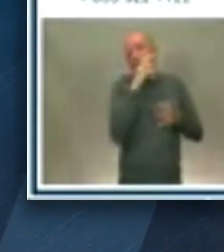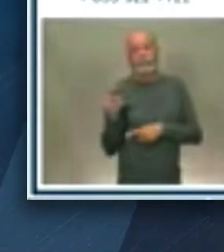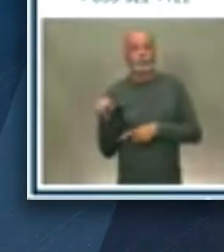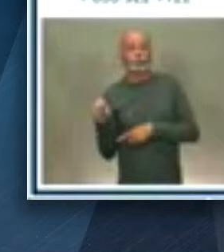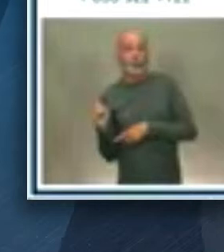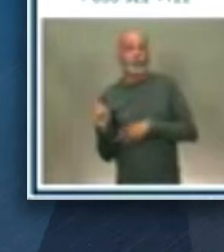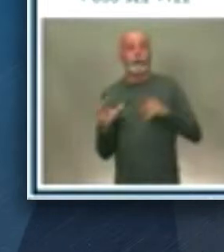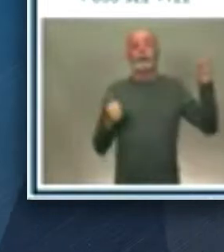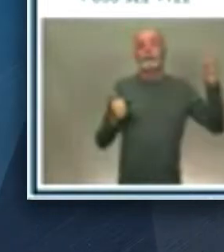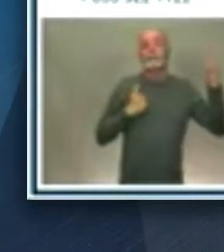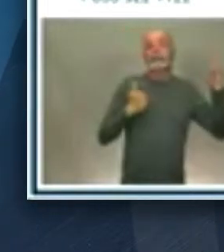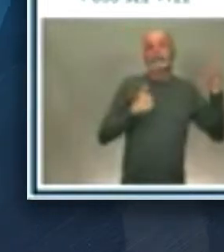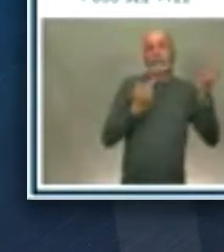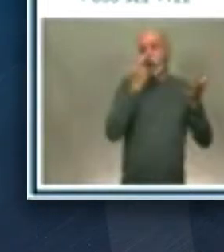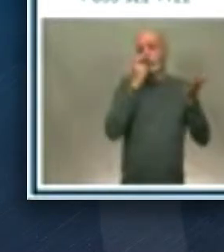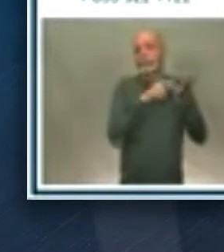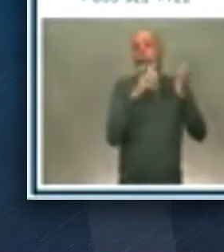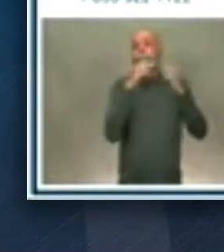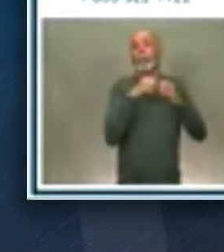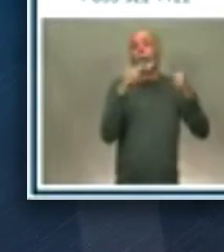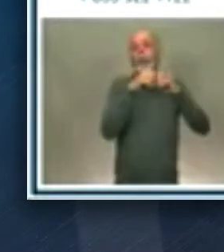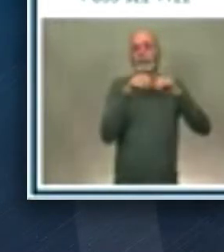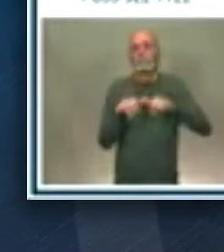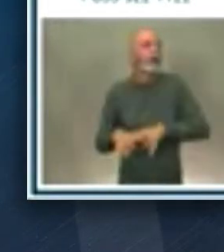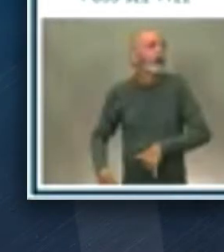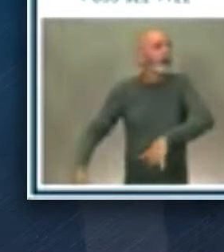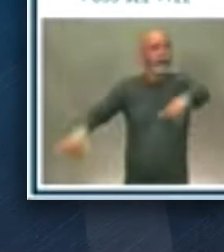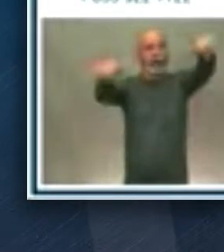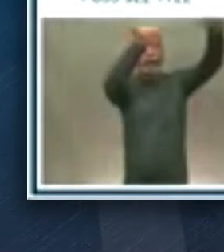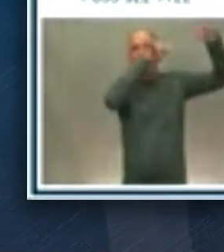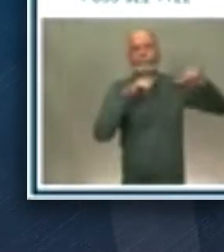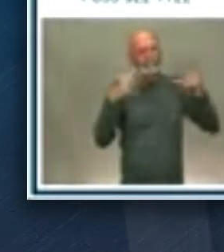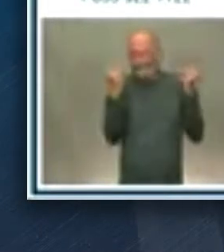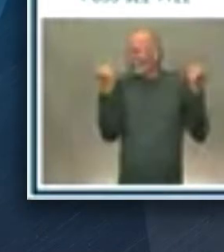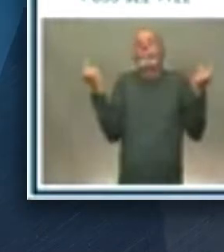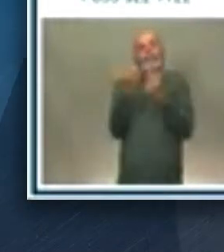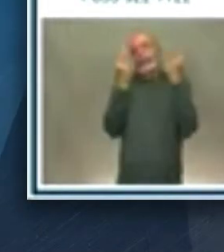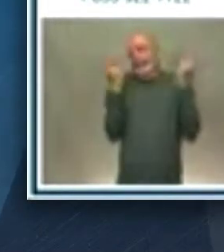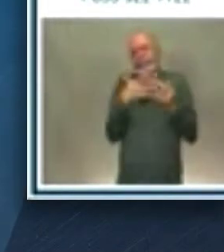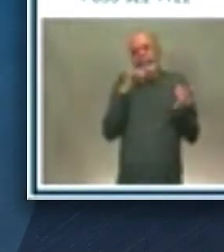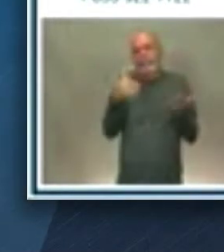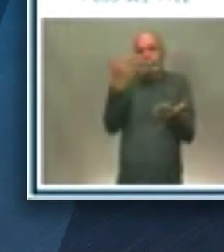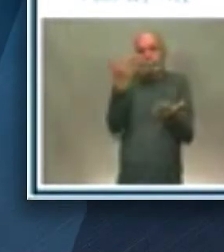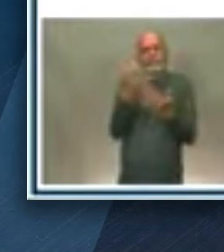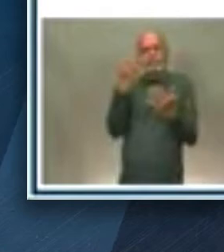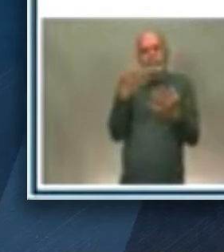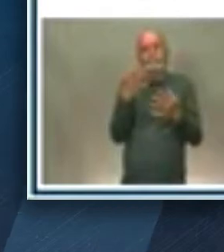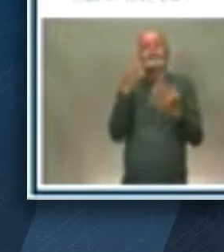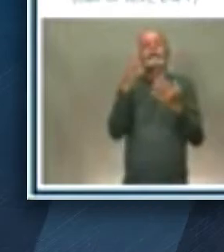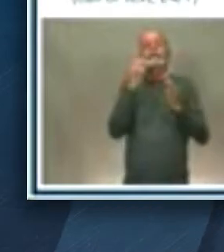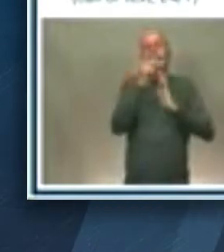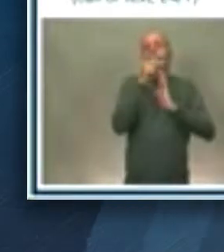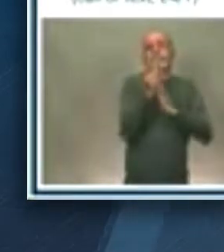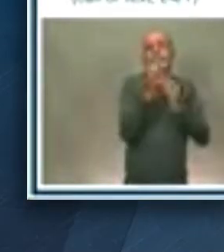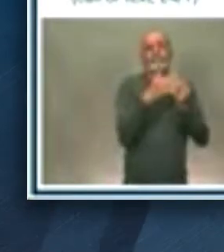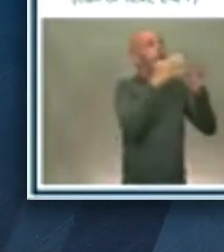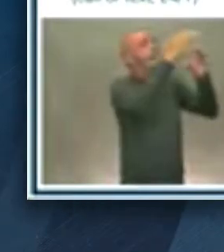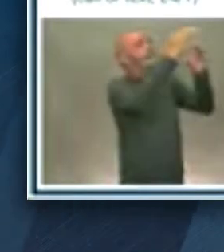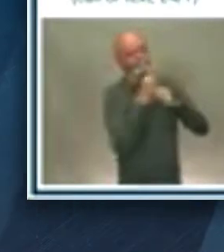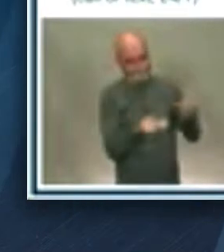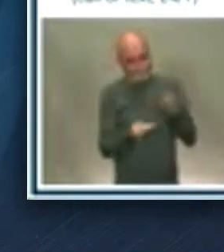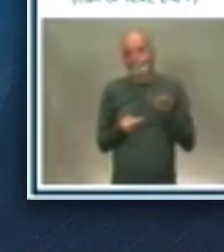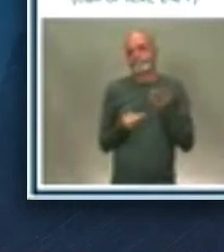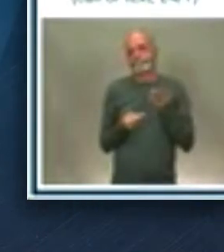can have a consistent format of proof of vaccination that's easily accessible that then perhaps could be used, whether it's for